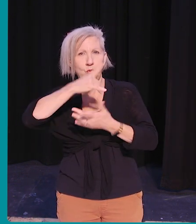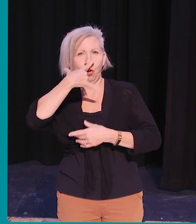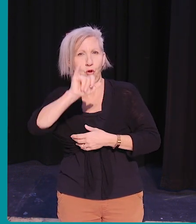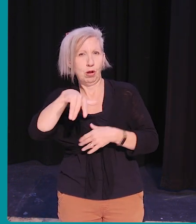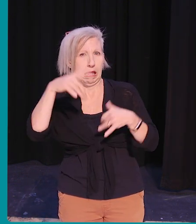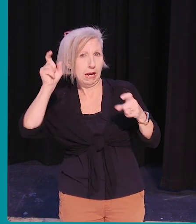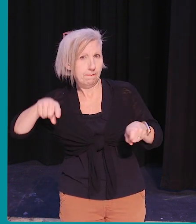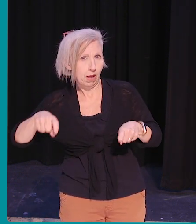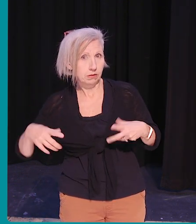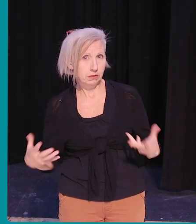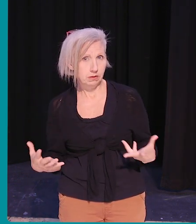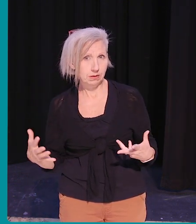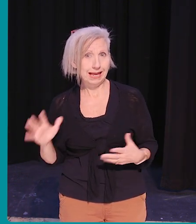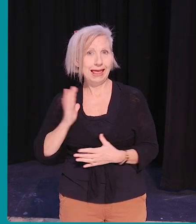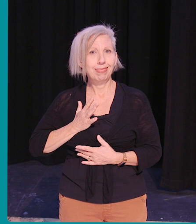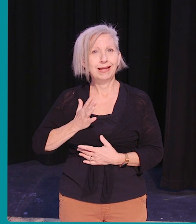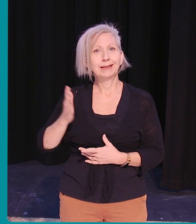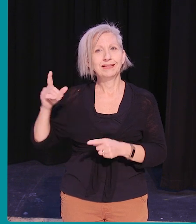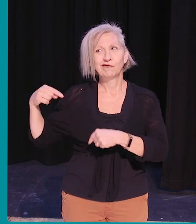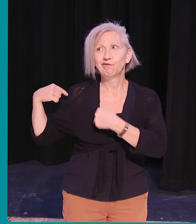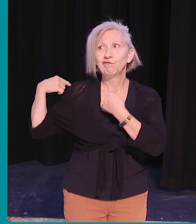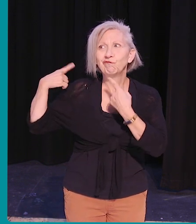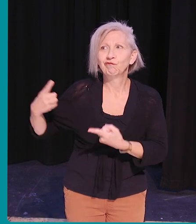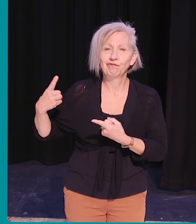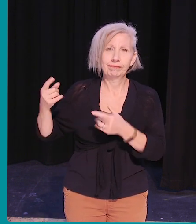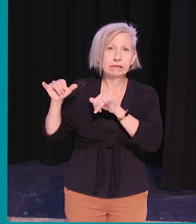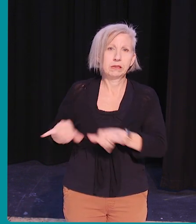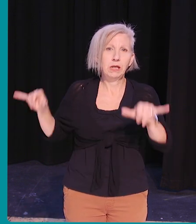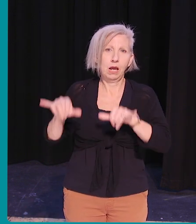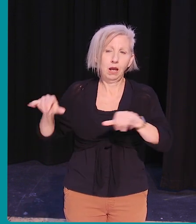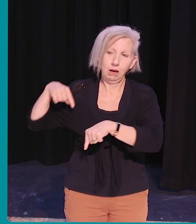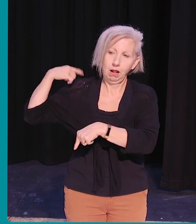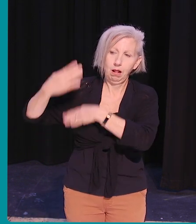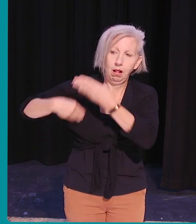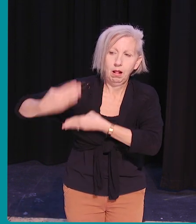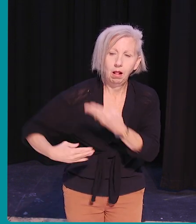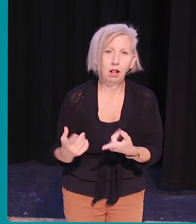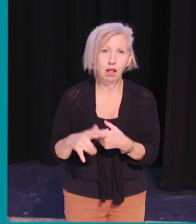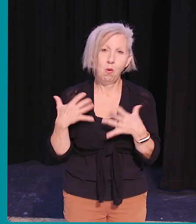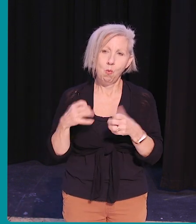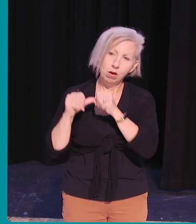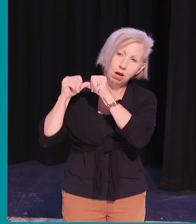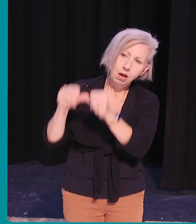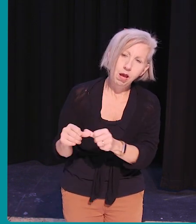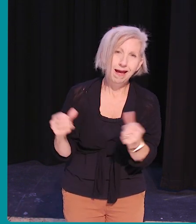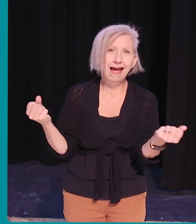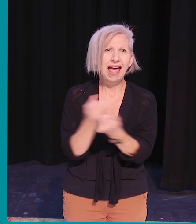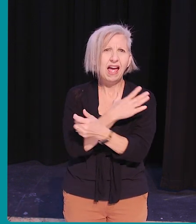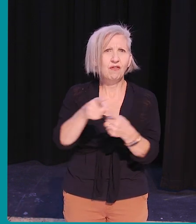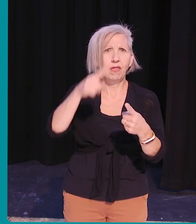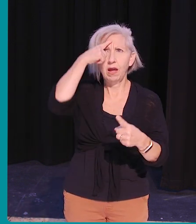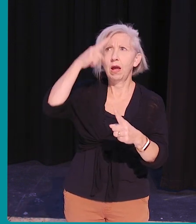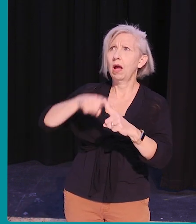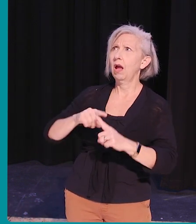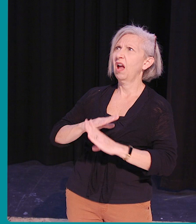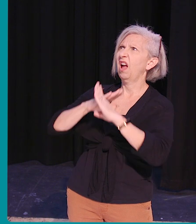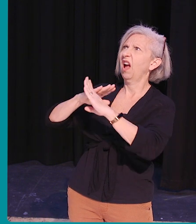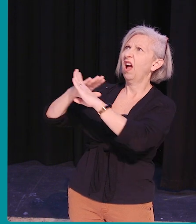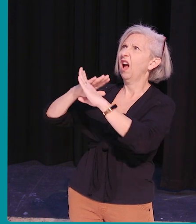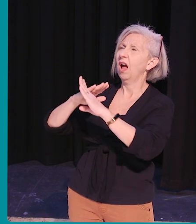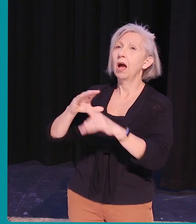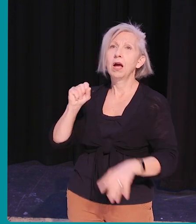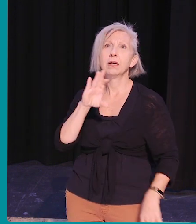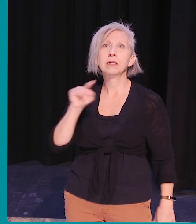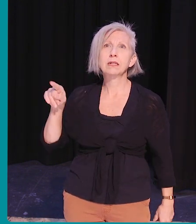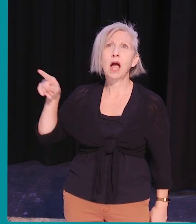this historical inertia that's built up decade after decade, and all the yes buts that are in your heads right now. Scott, you're cool.